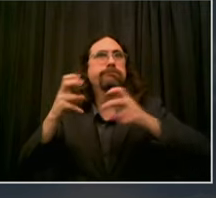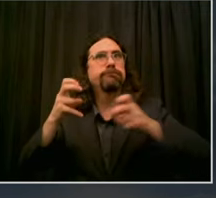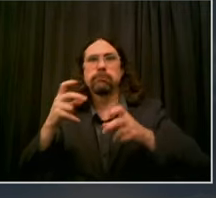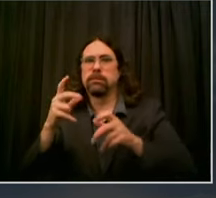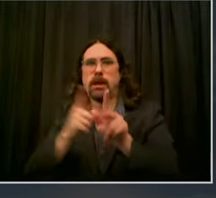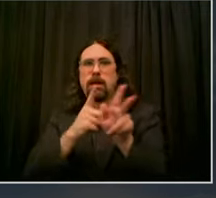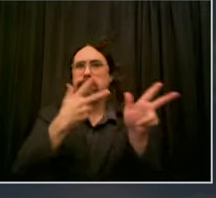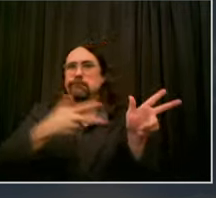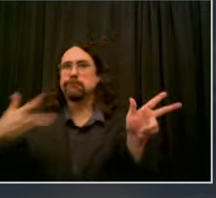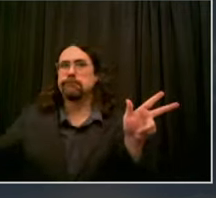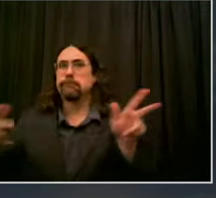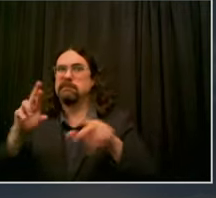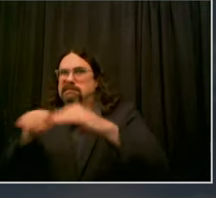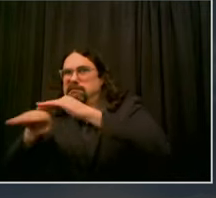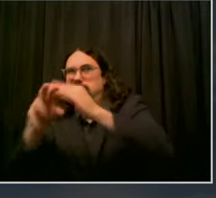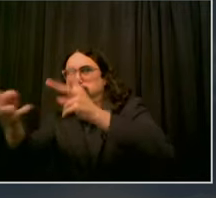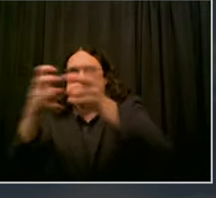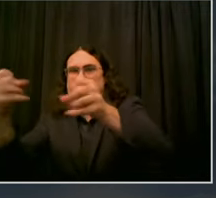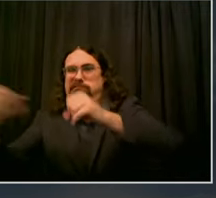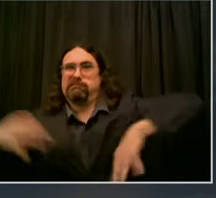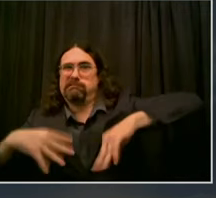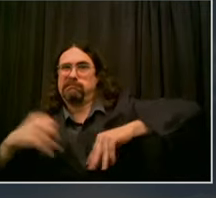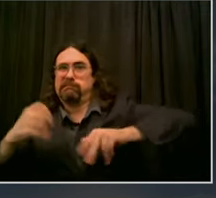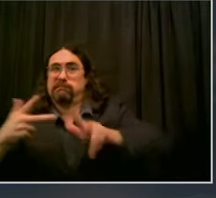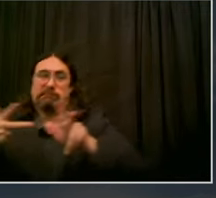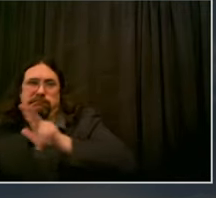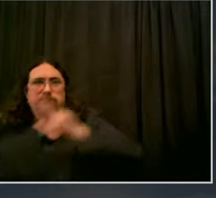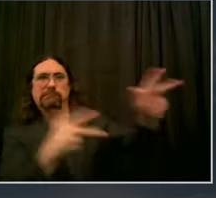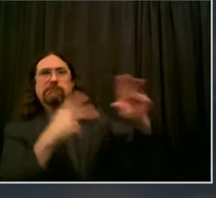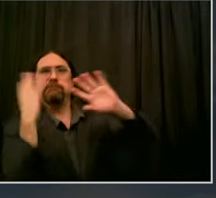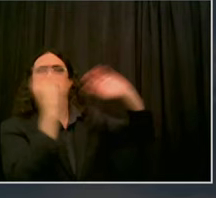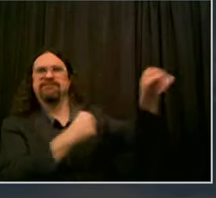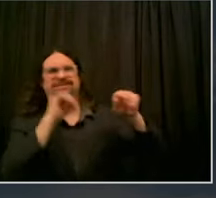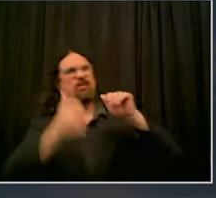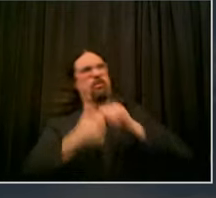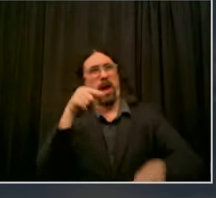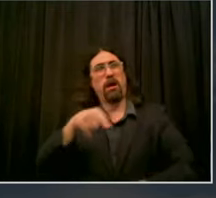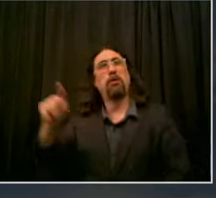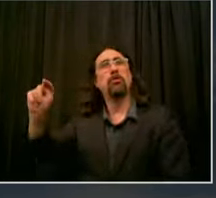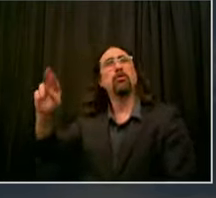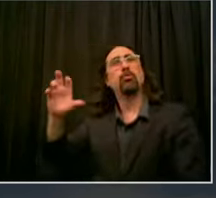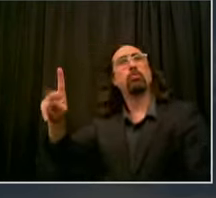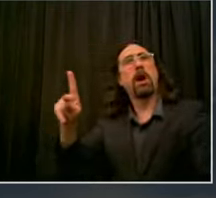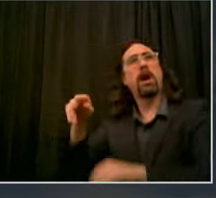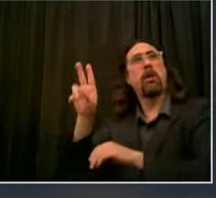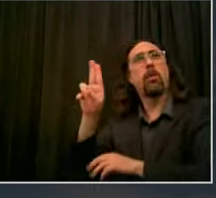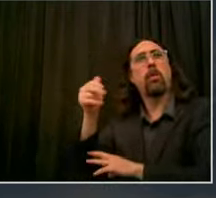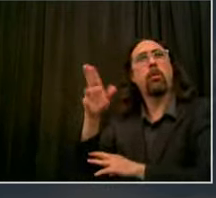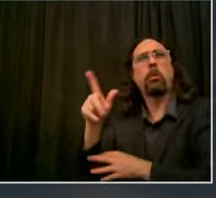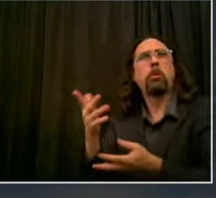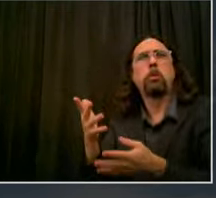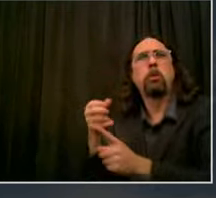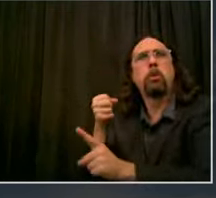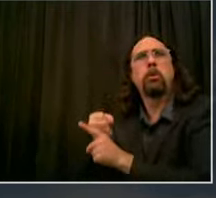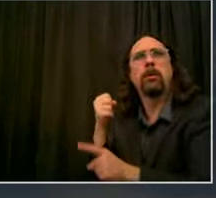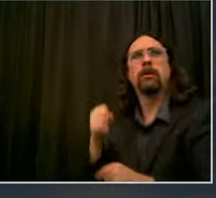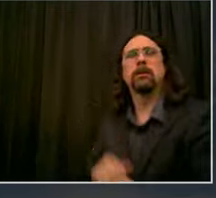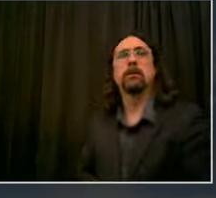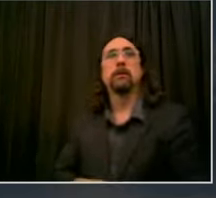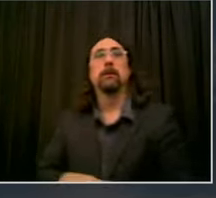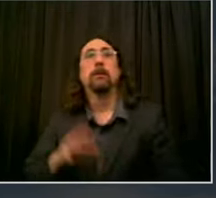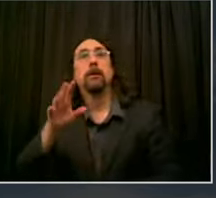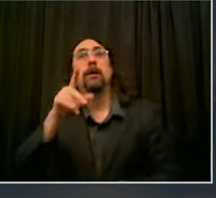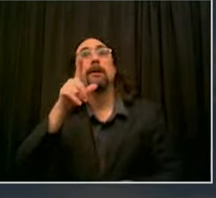City. We've seen a lot of people from Brooklyn. We've seen a lot from the Bronx coming south to